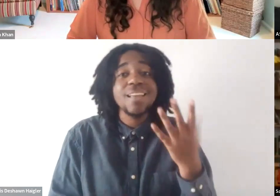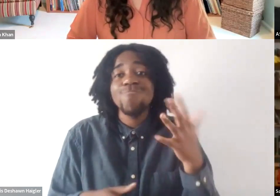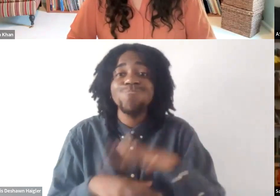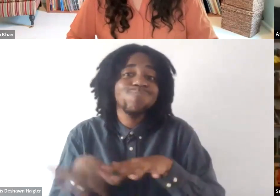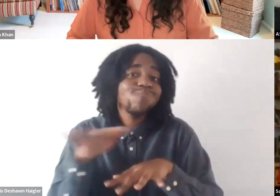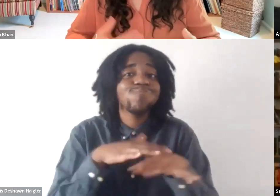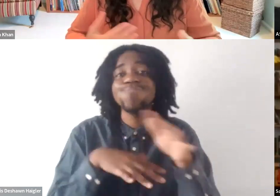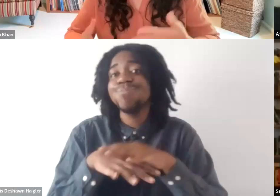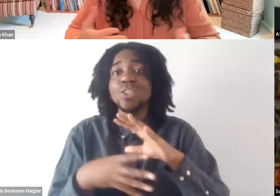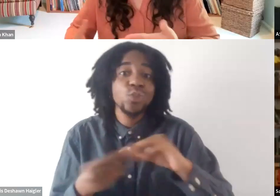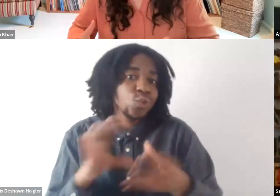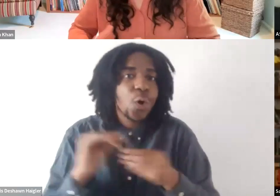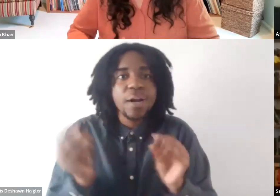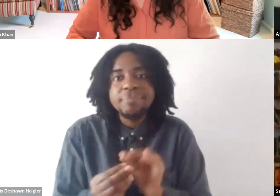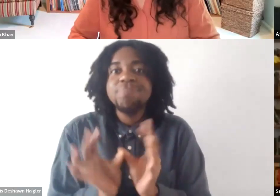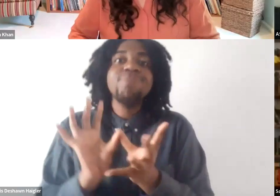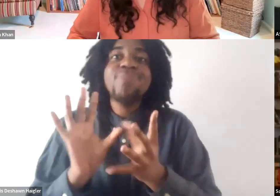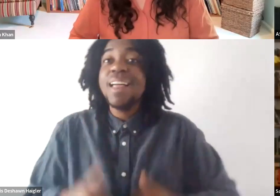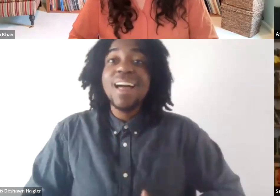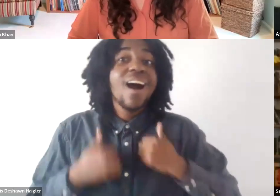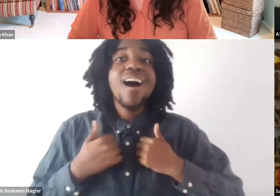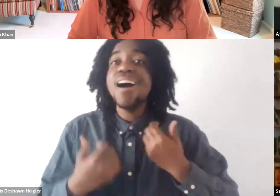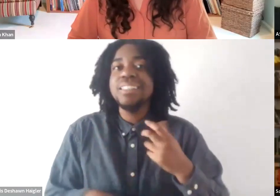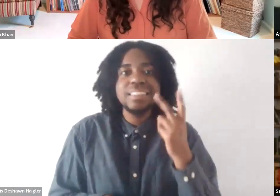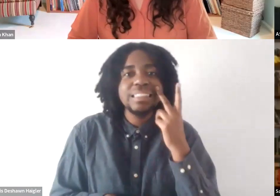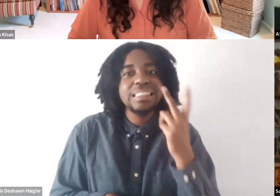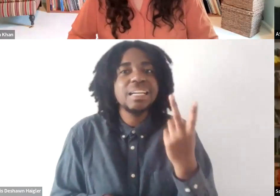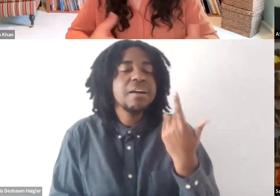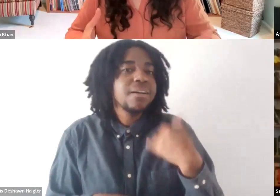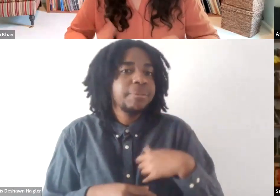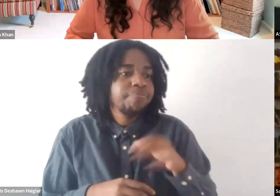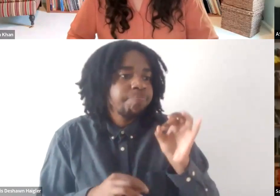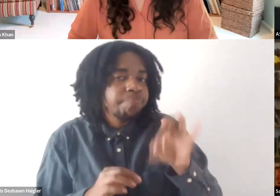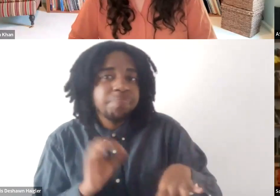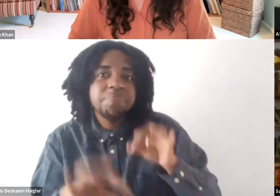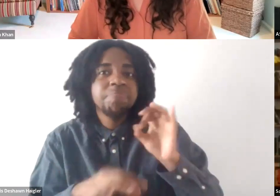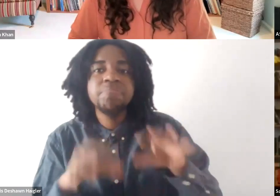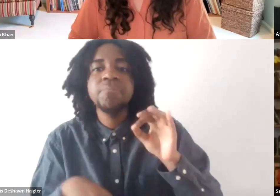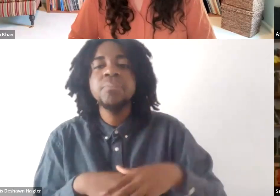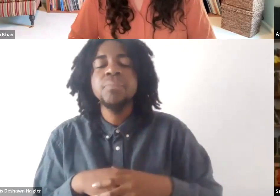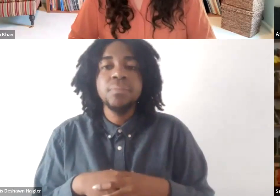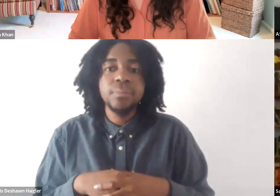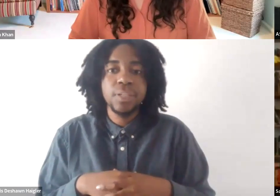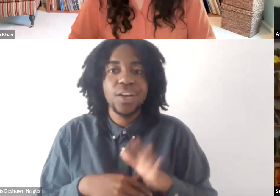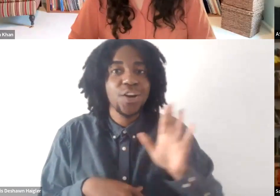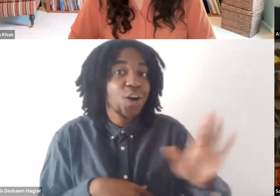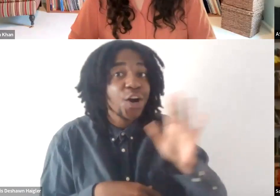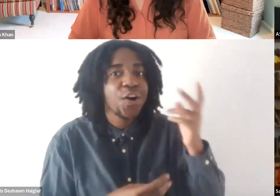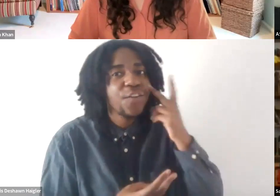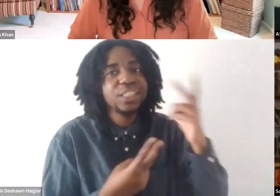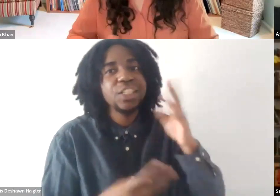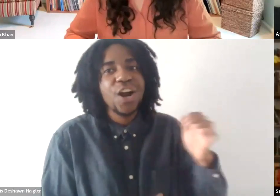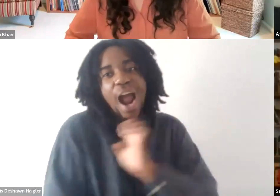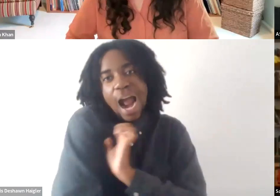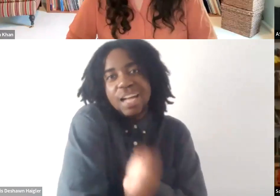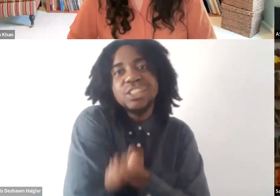I was able to see it as it progressed and give a little bit of input, when it was, but her vision and her energy for the story